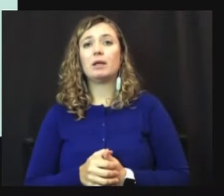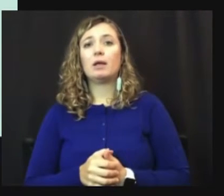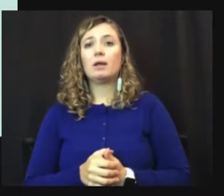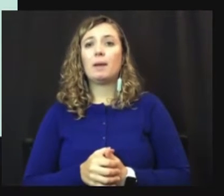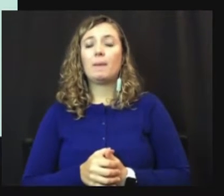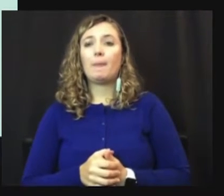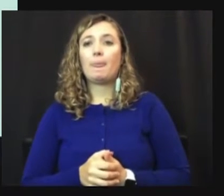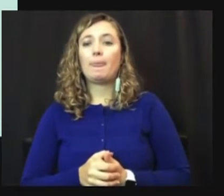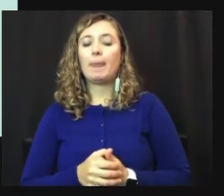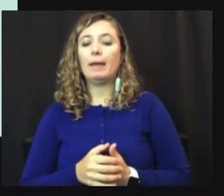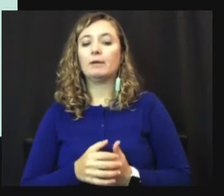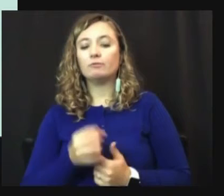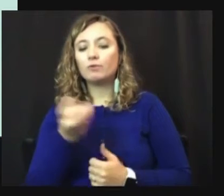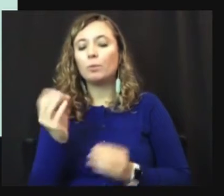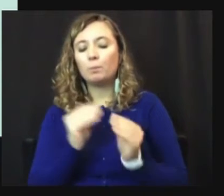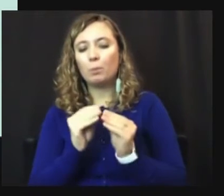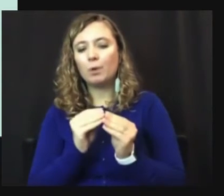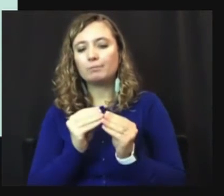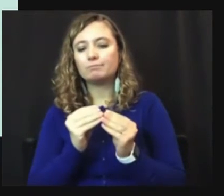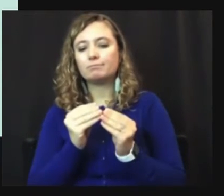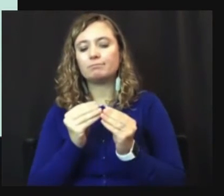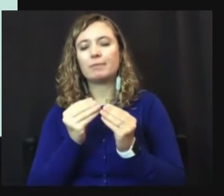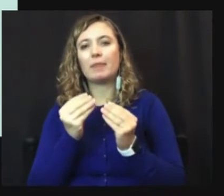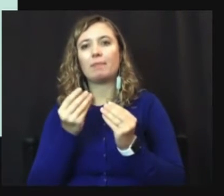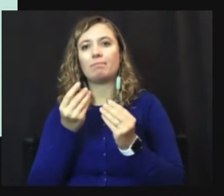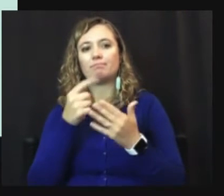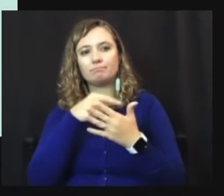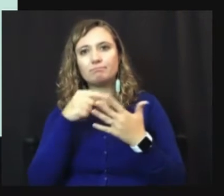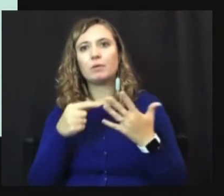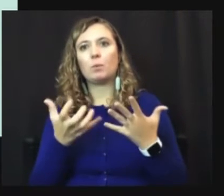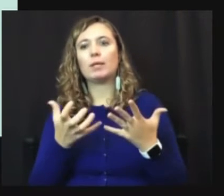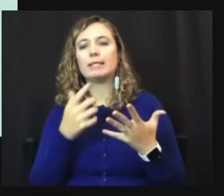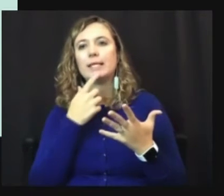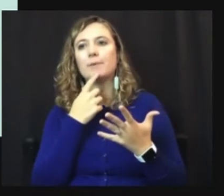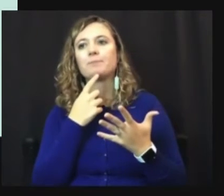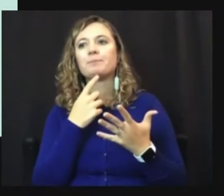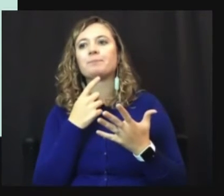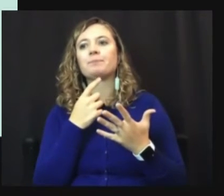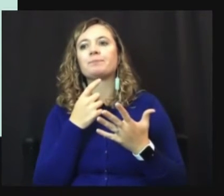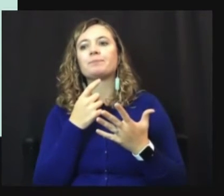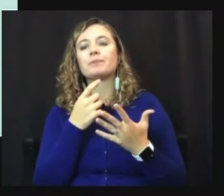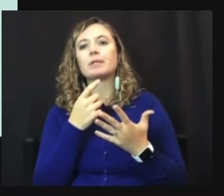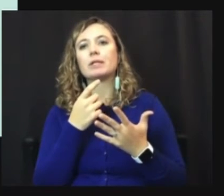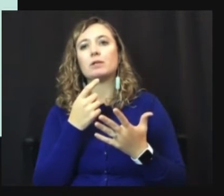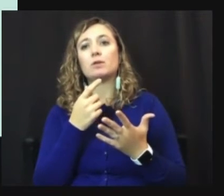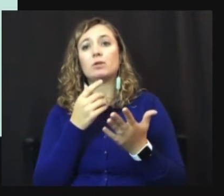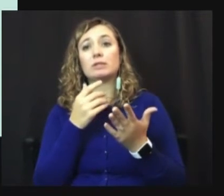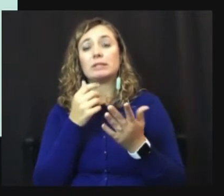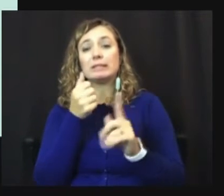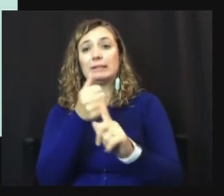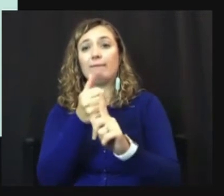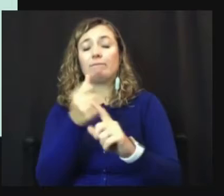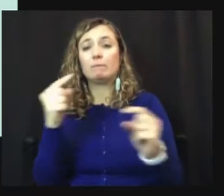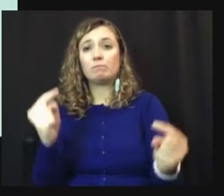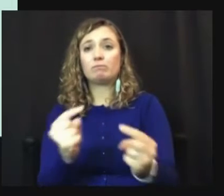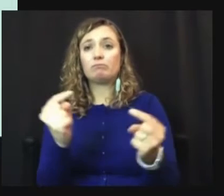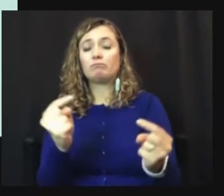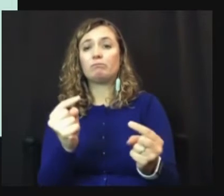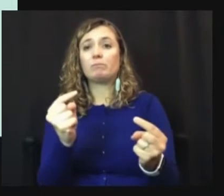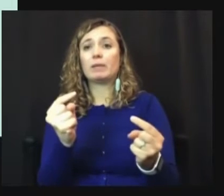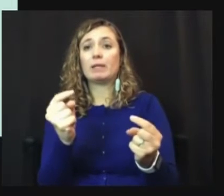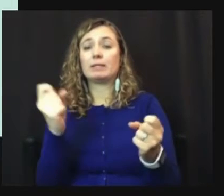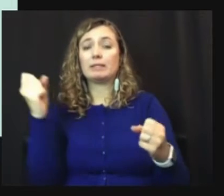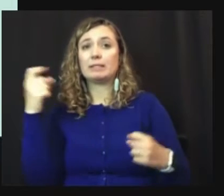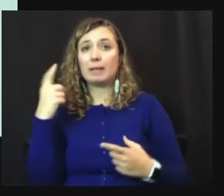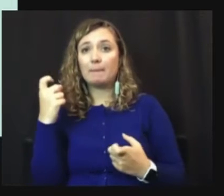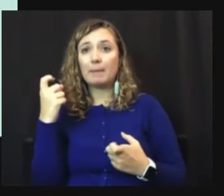topic of self-injurious stimming is that it often manifests when other forms of stimming have